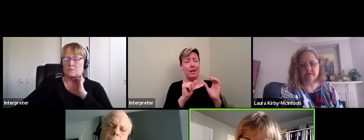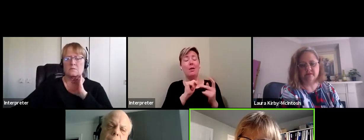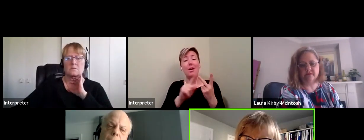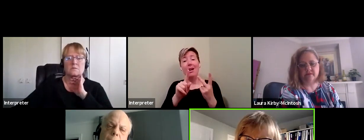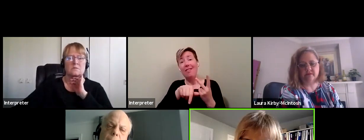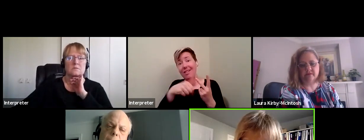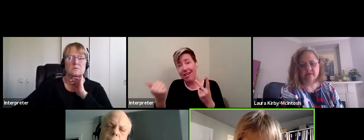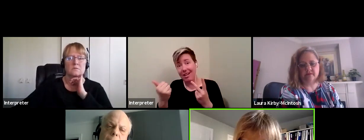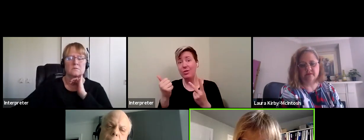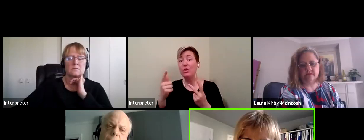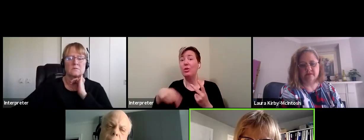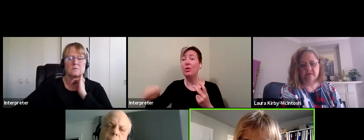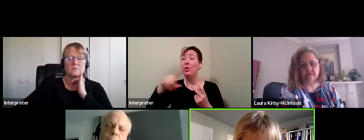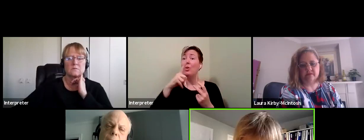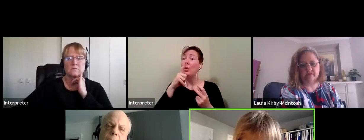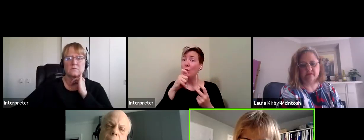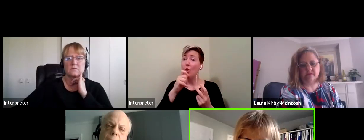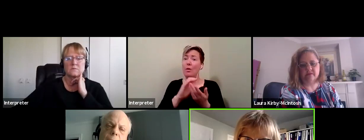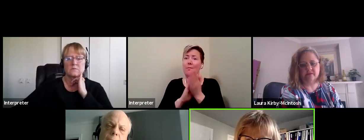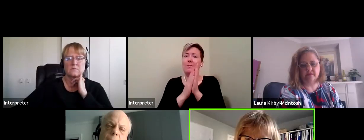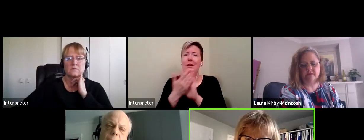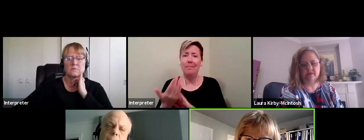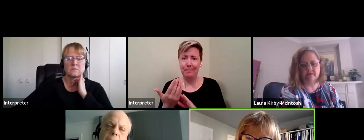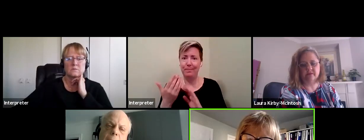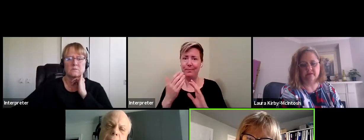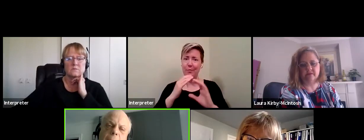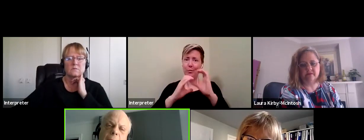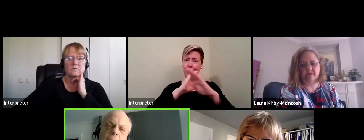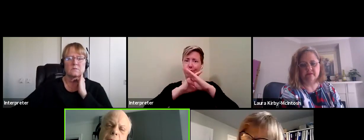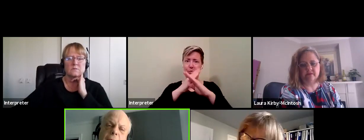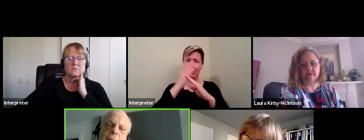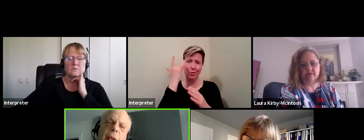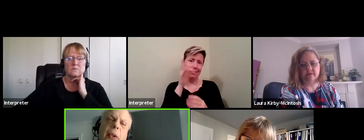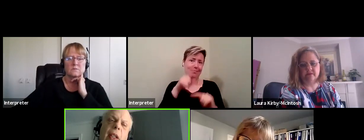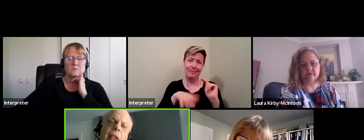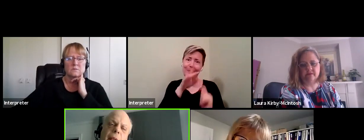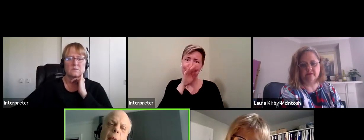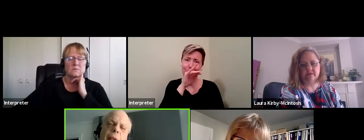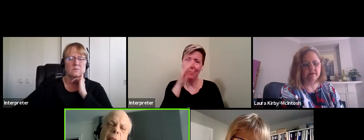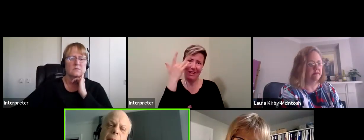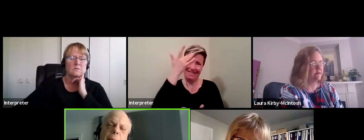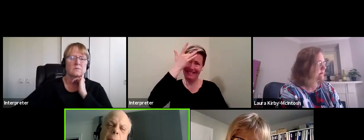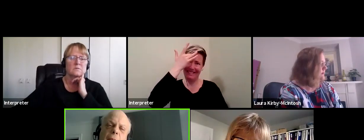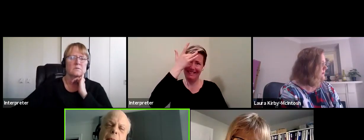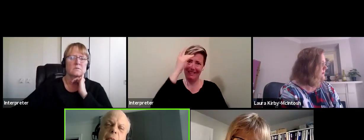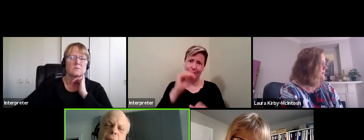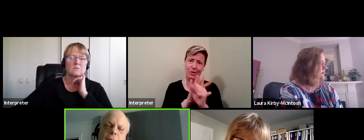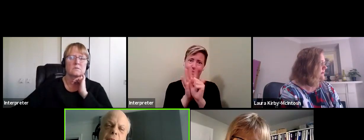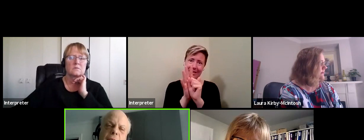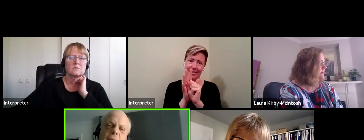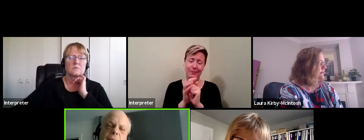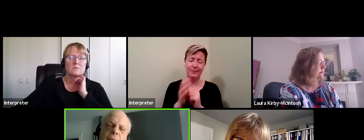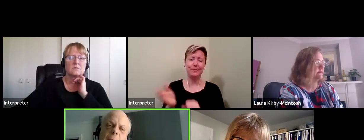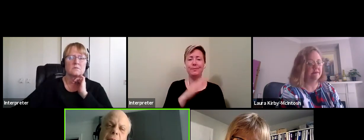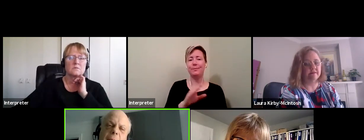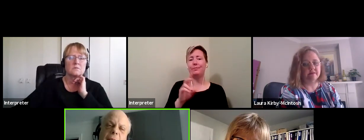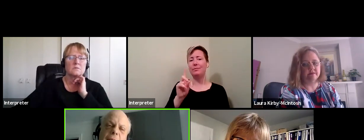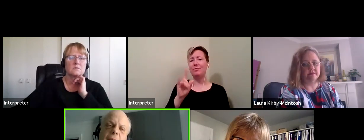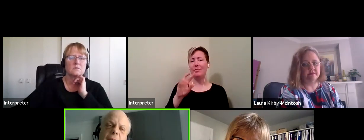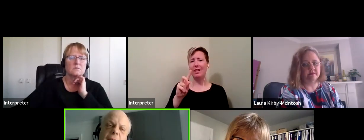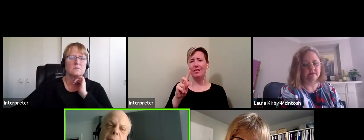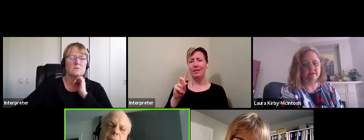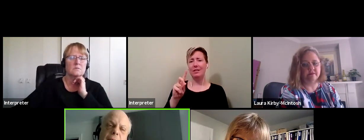who become non-speaking because of COVID. So everybody watching this who thinks for the first part of your discussion that you're talking about